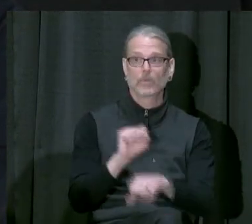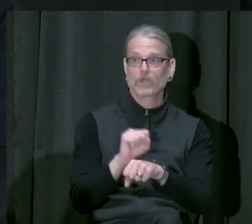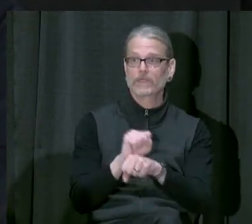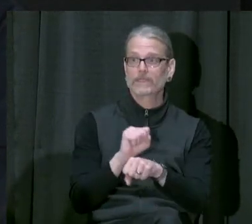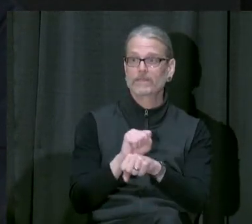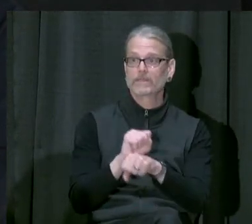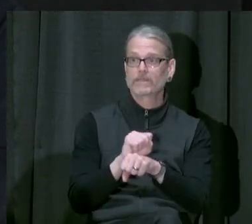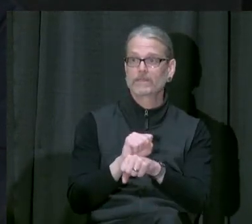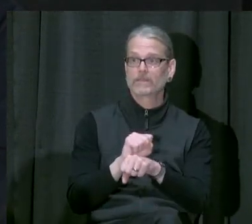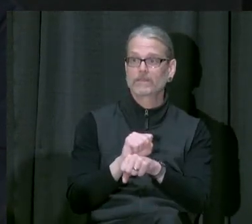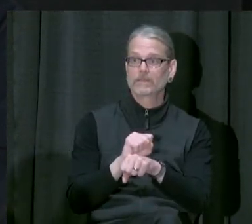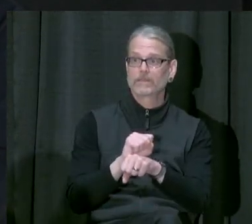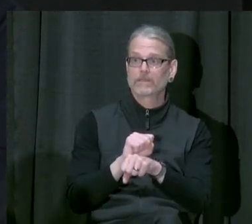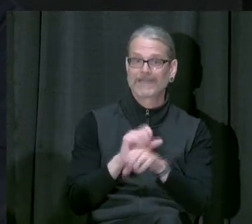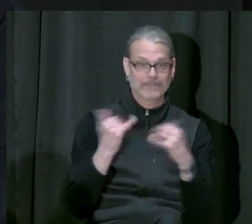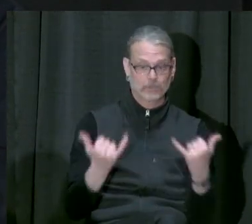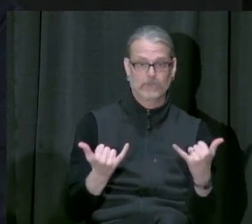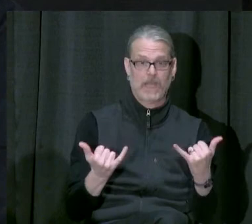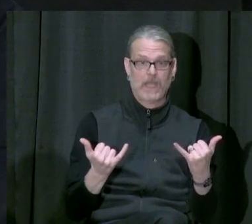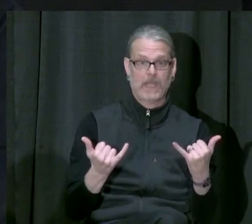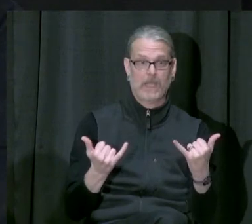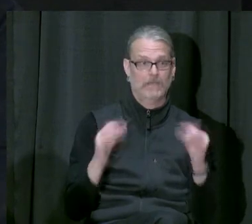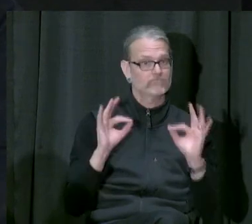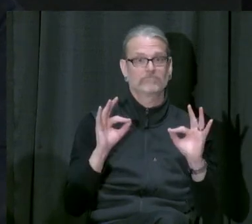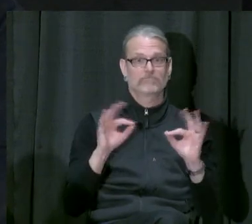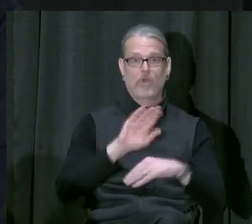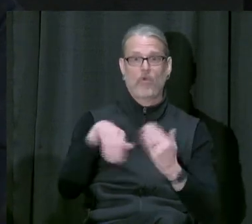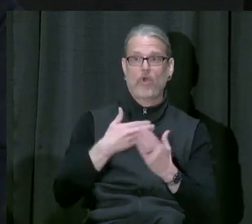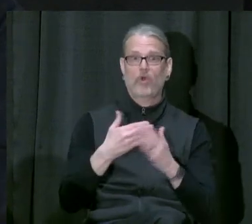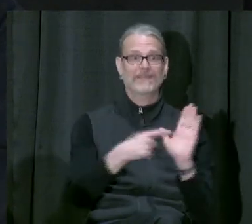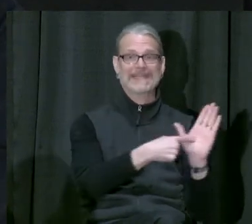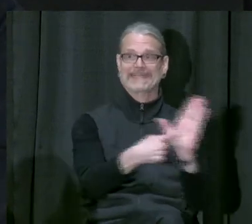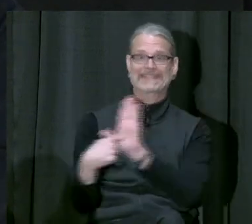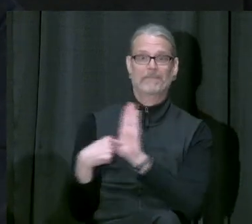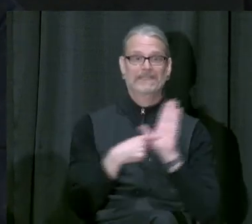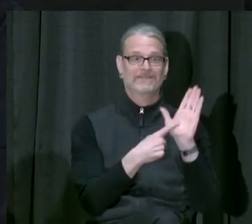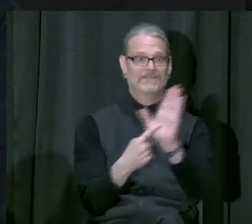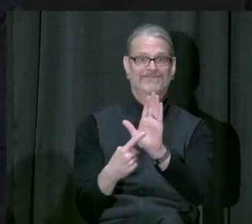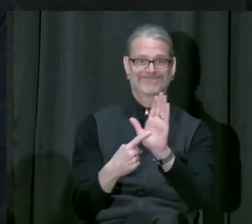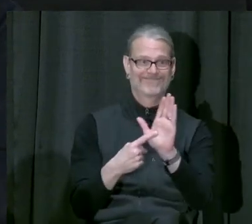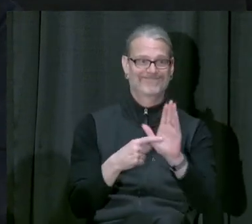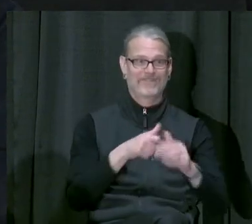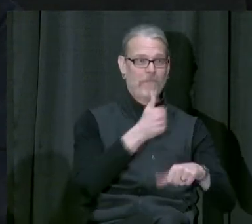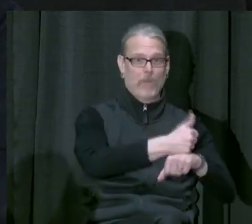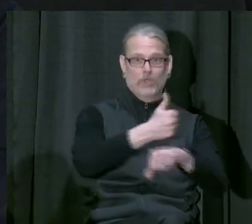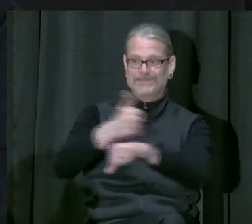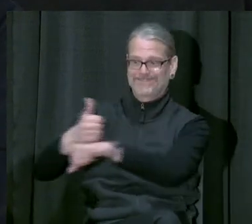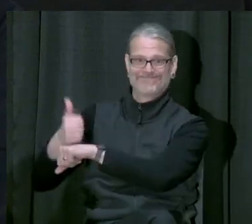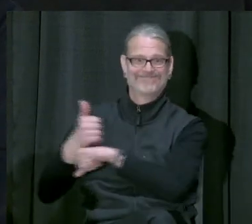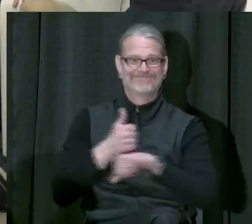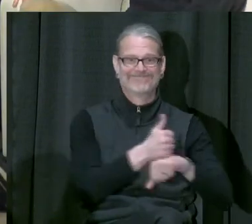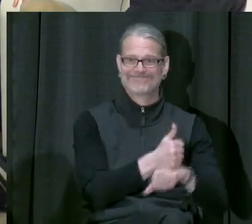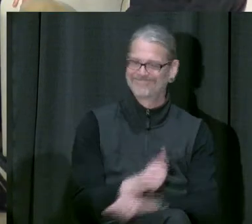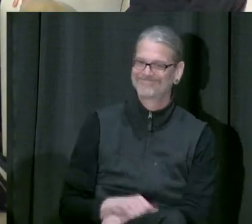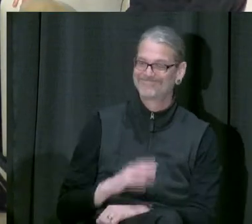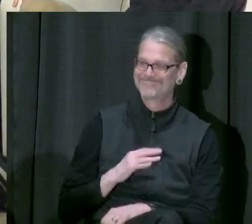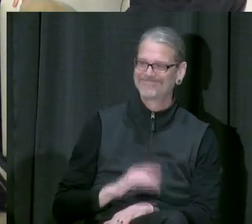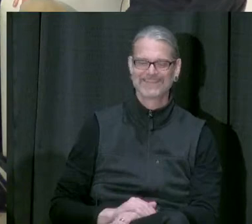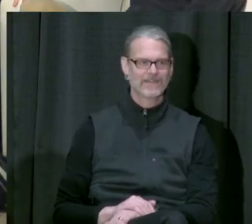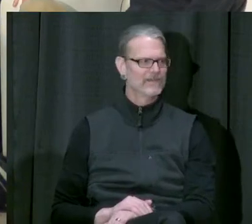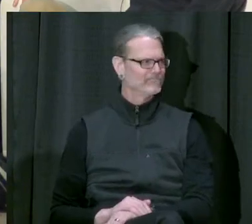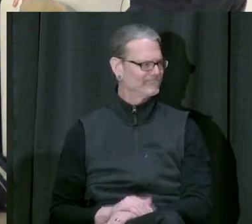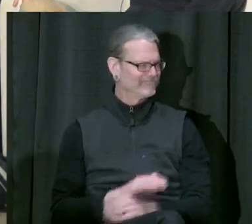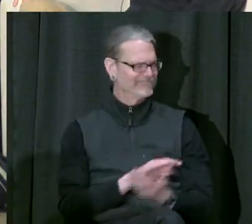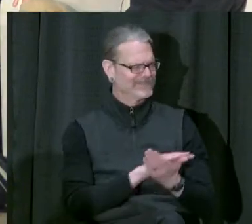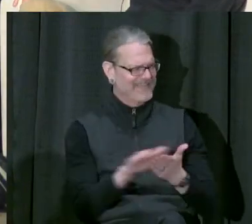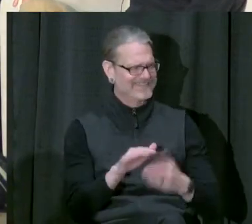of today, we got the exhibits. That's really exciting. Marked. Let's talk about the Marriott a little bit